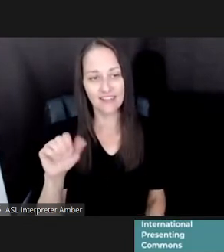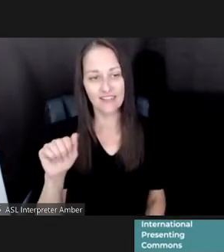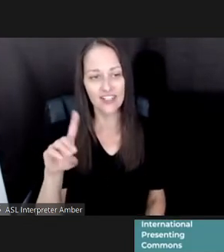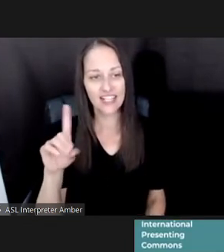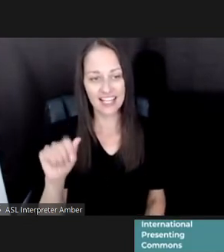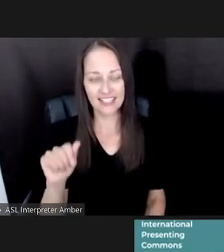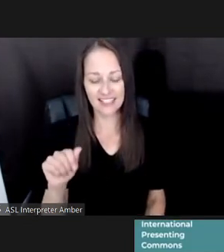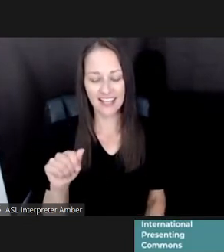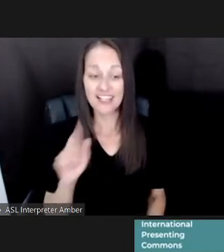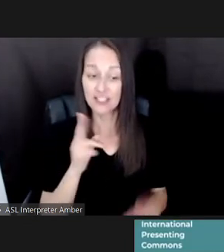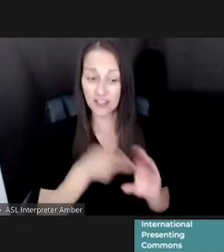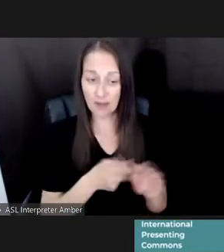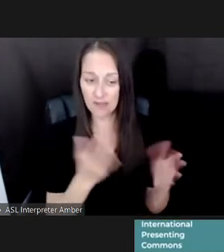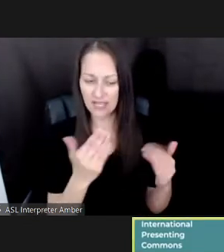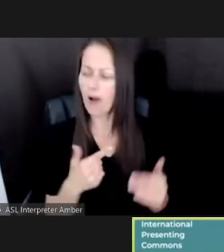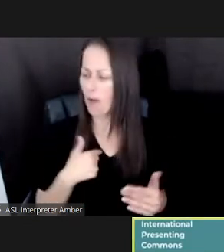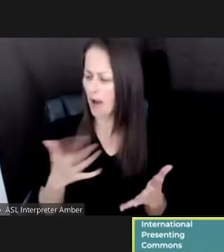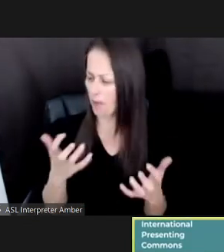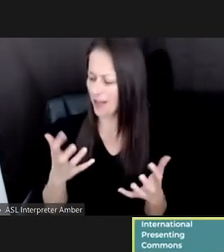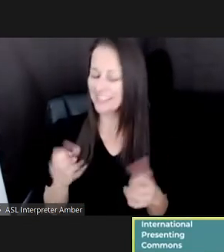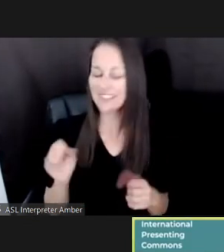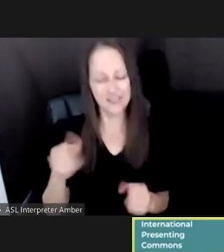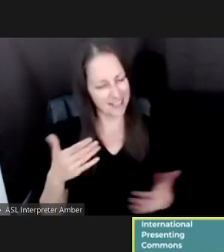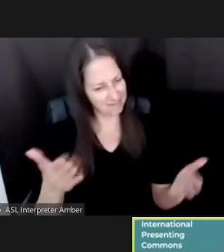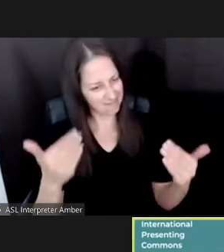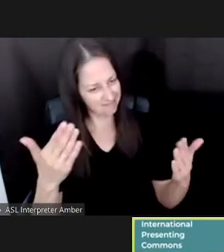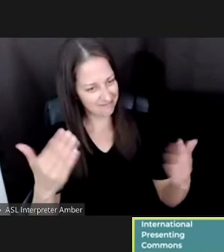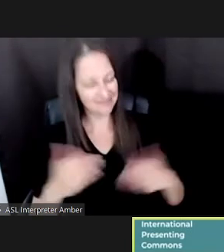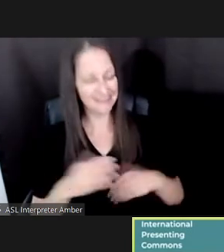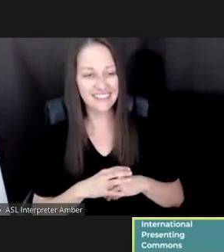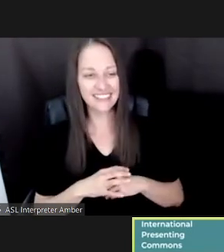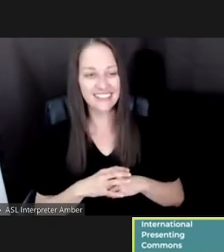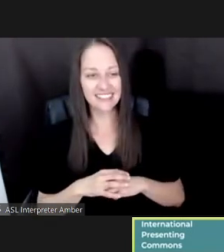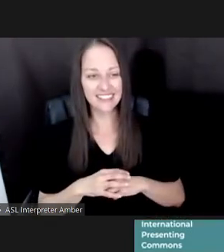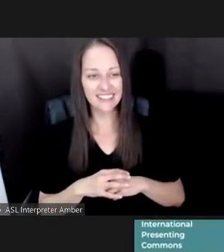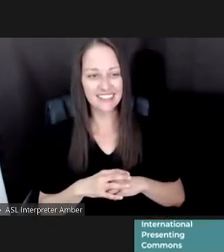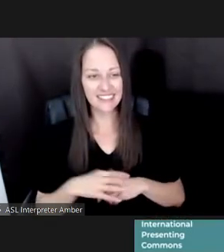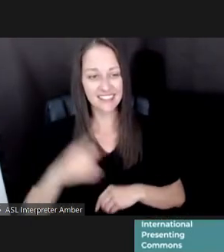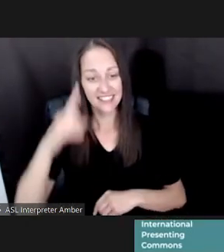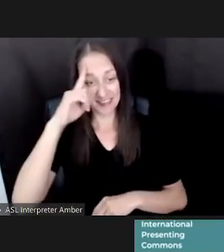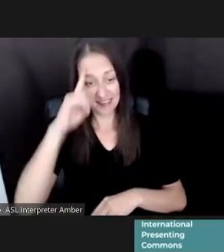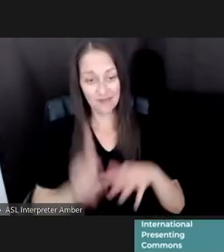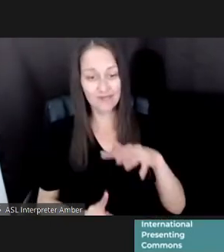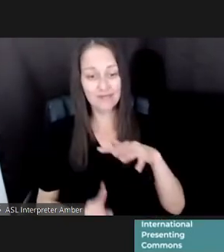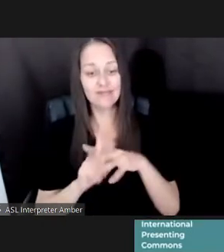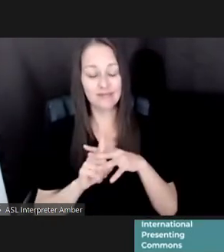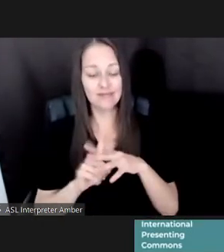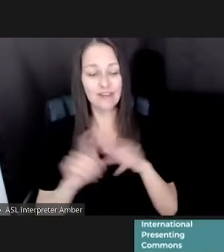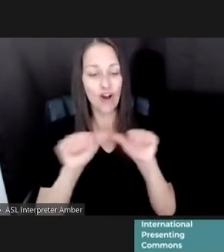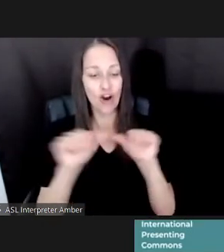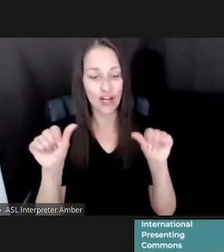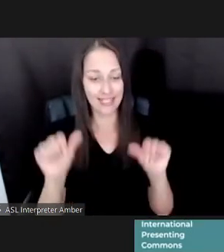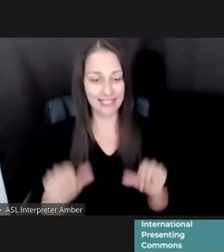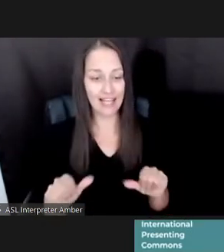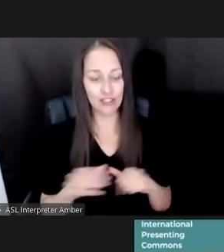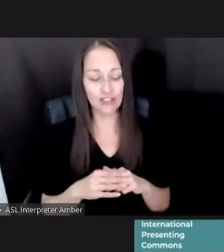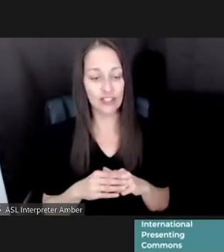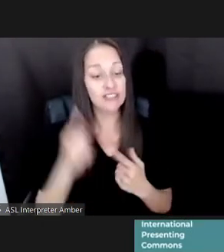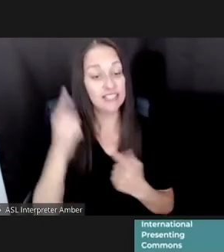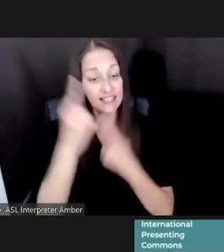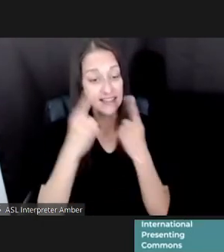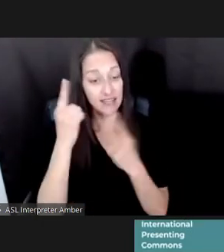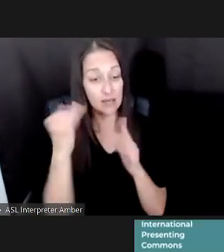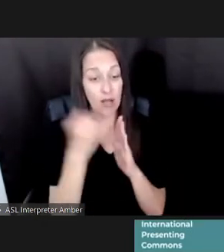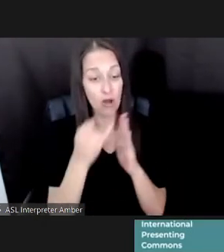to. I mean, you jump right in there. There's definitely a tie. What comes to mind for me is architecture. When we think about having artists come